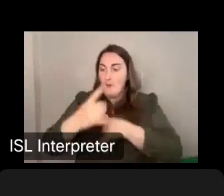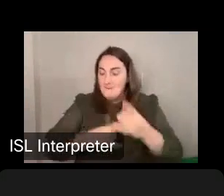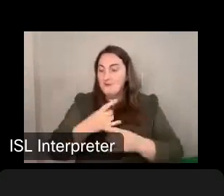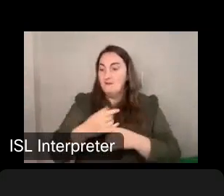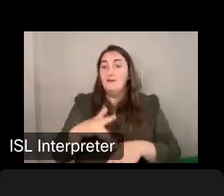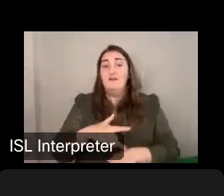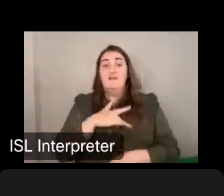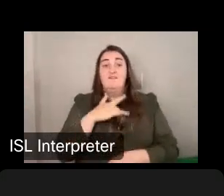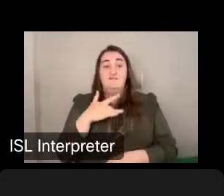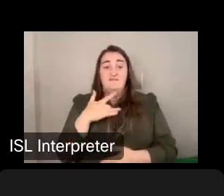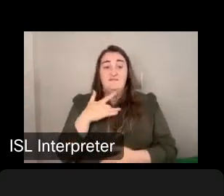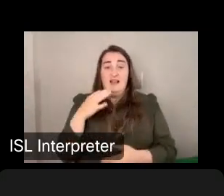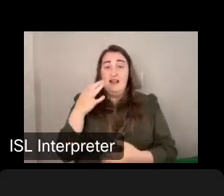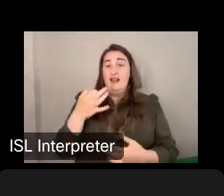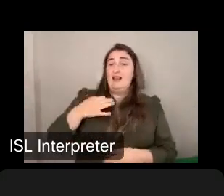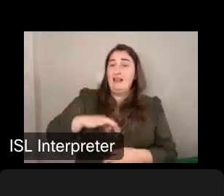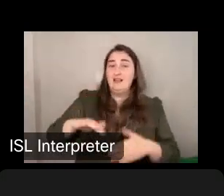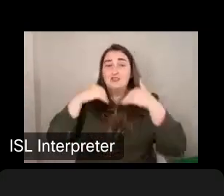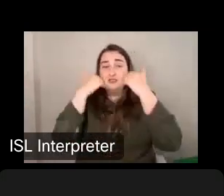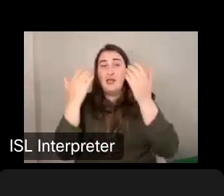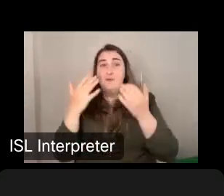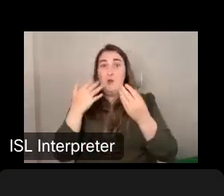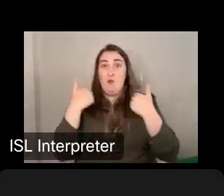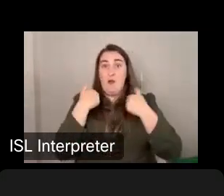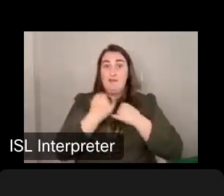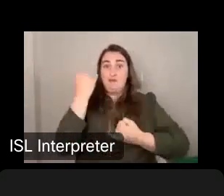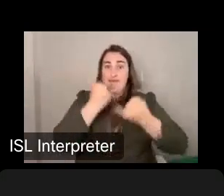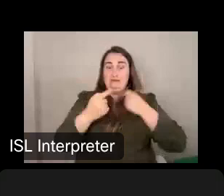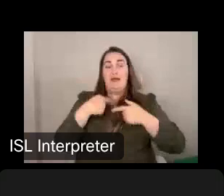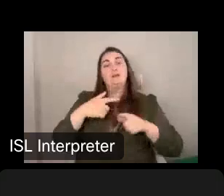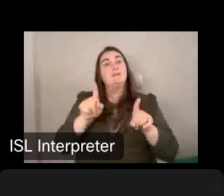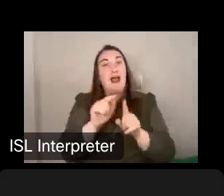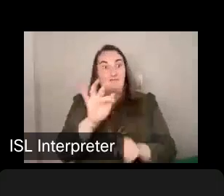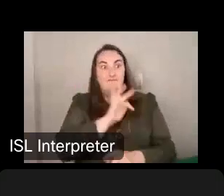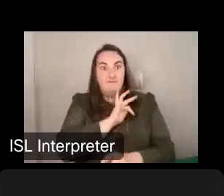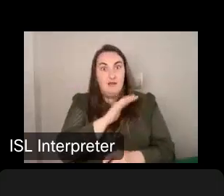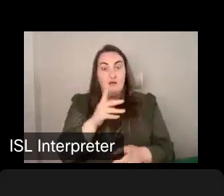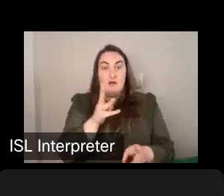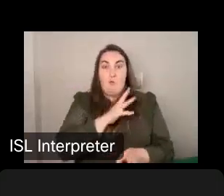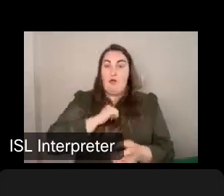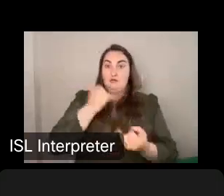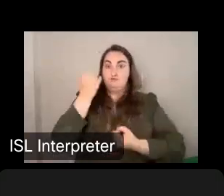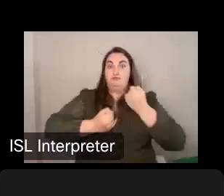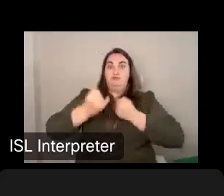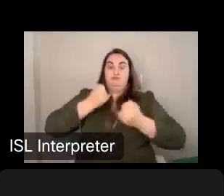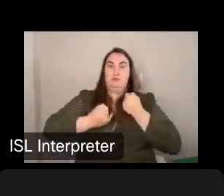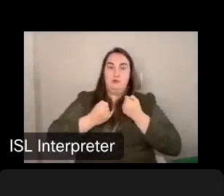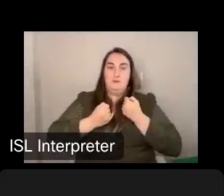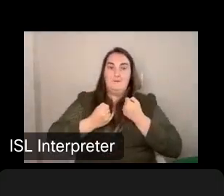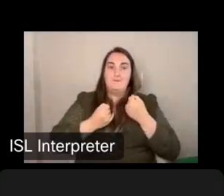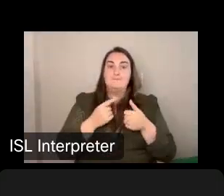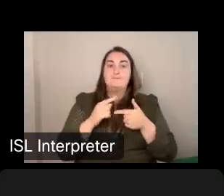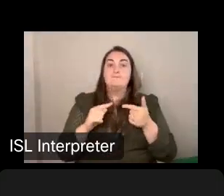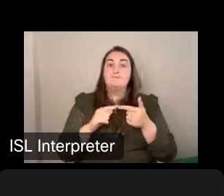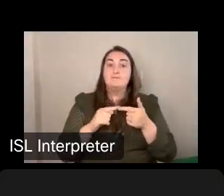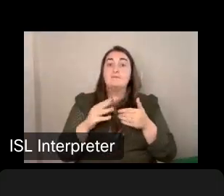shame, were worried about criticism, and they themselves were self-critical about the events. More than half described taking extra care